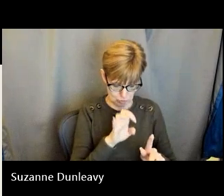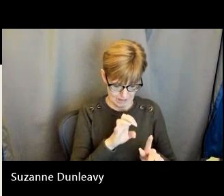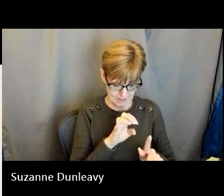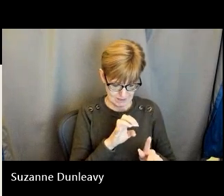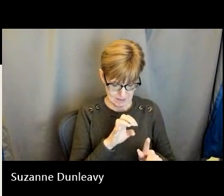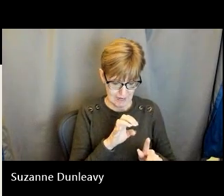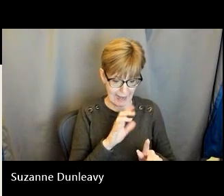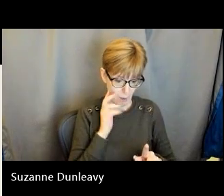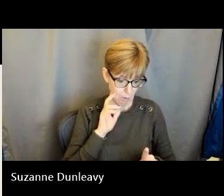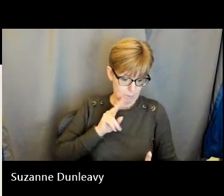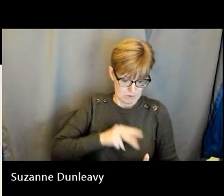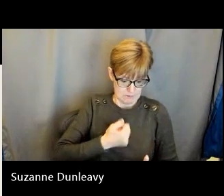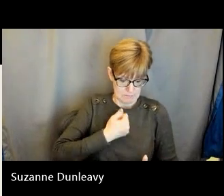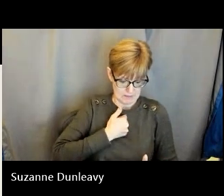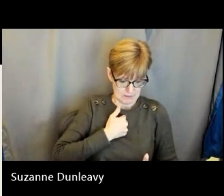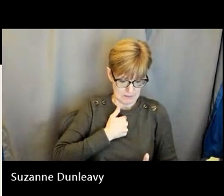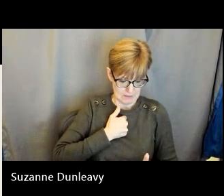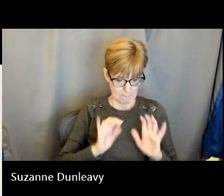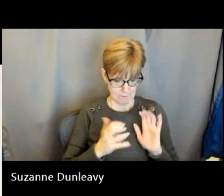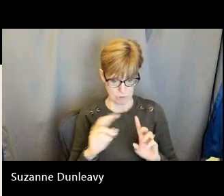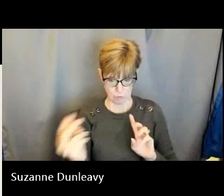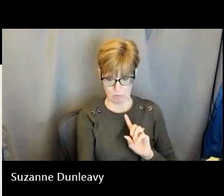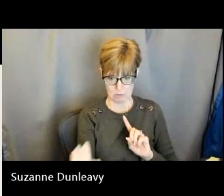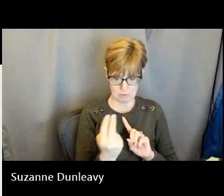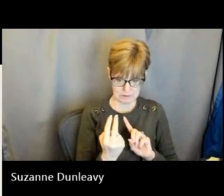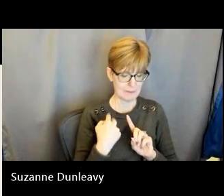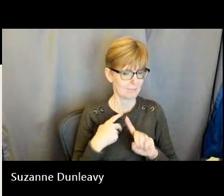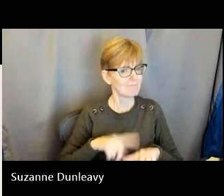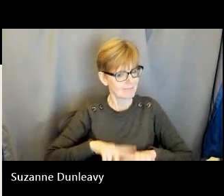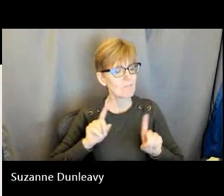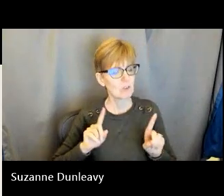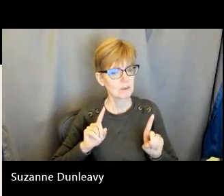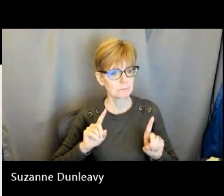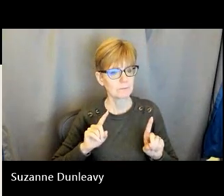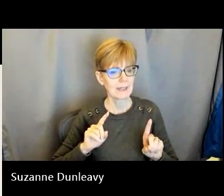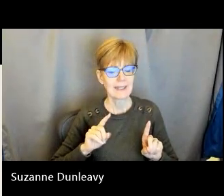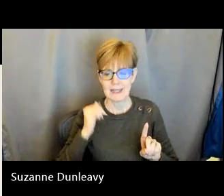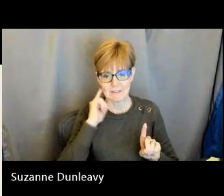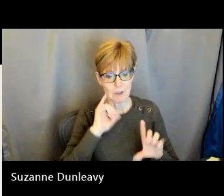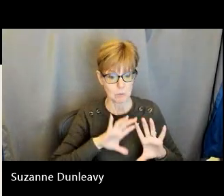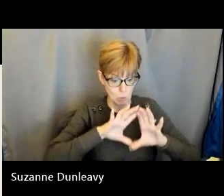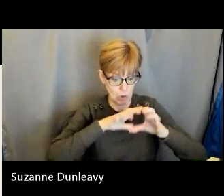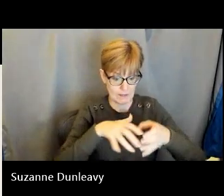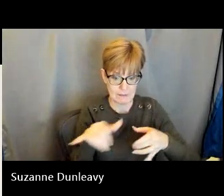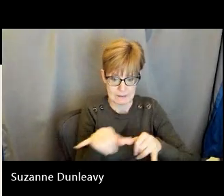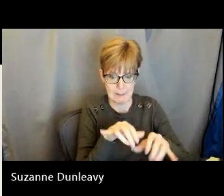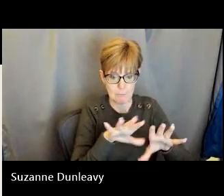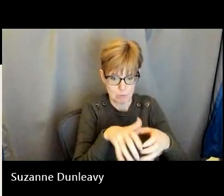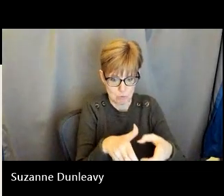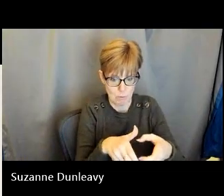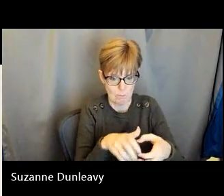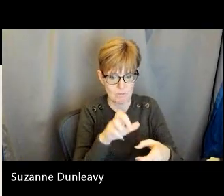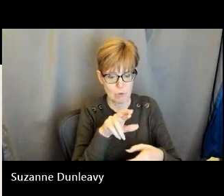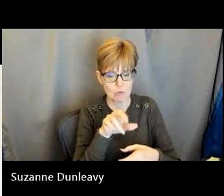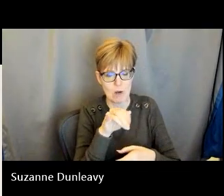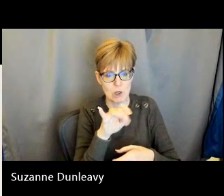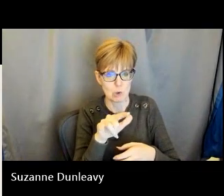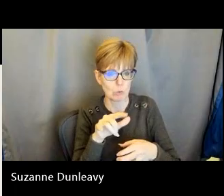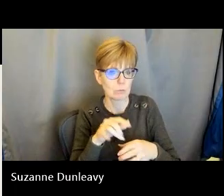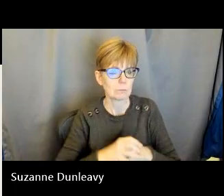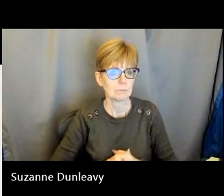is different, even though we might all be lumped into the same racial or ethnic category, right? So another approach has